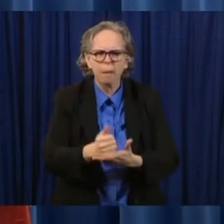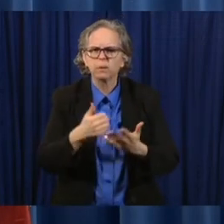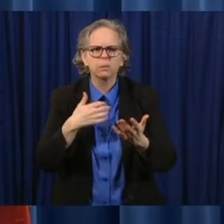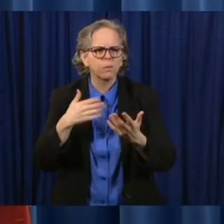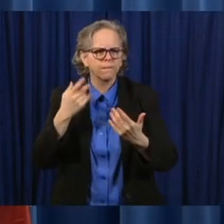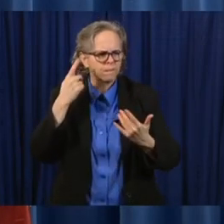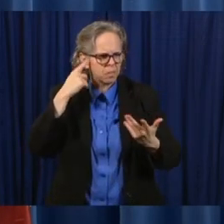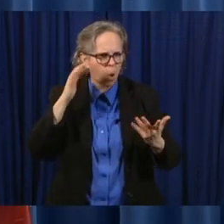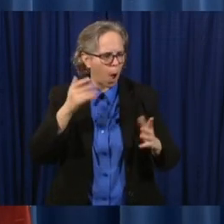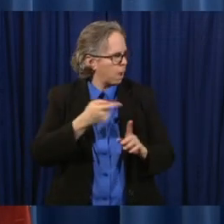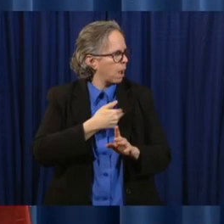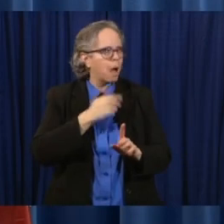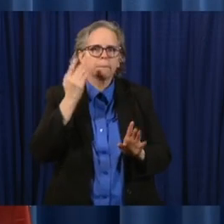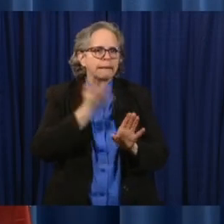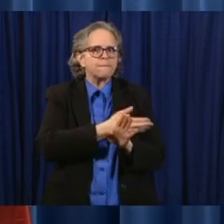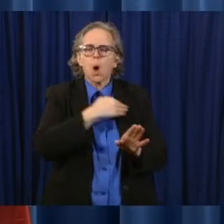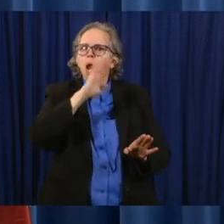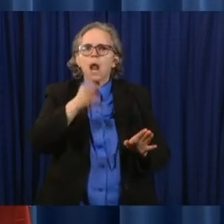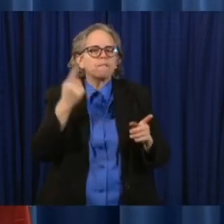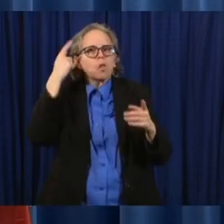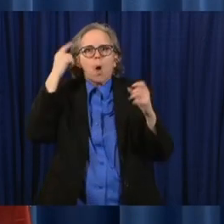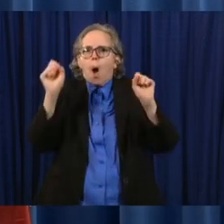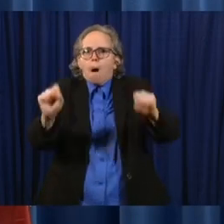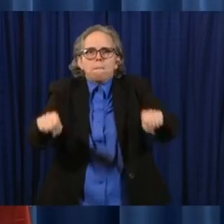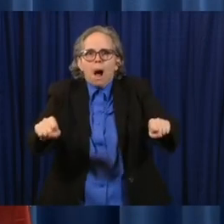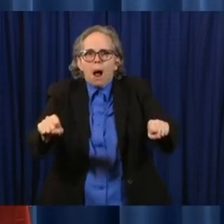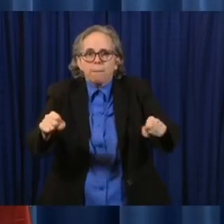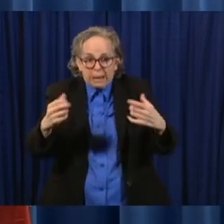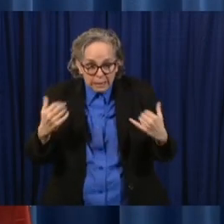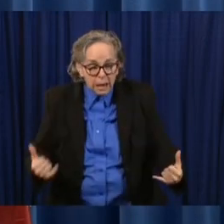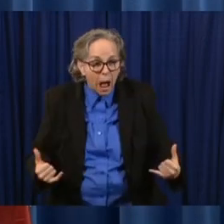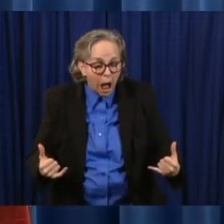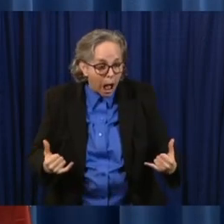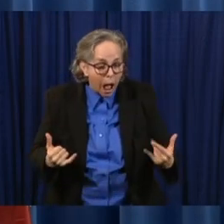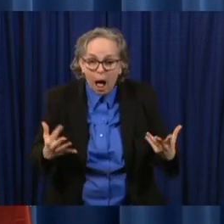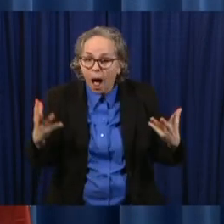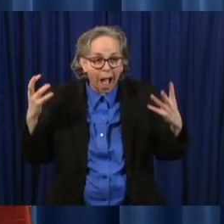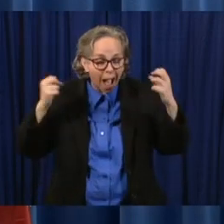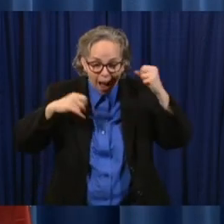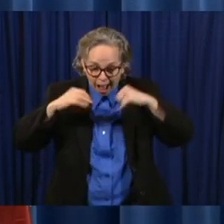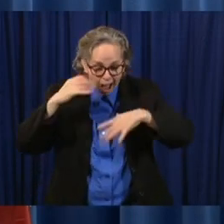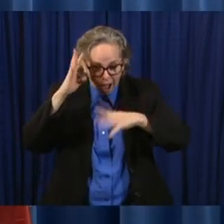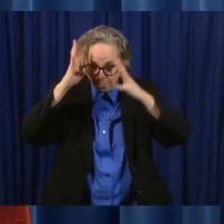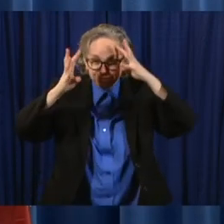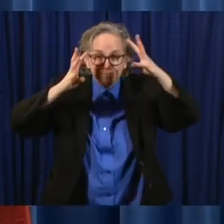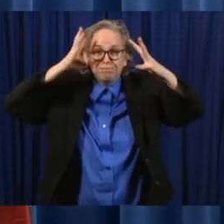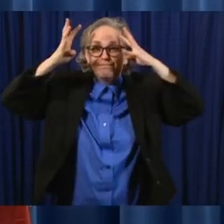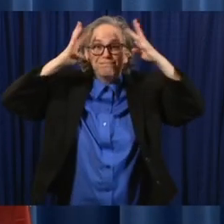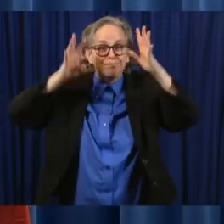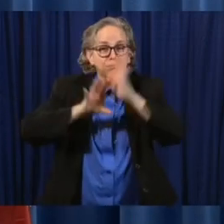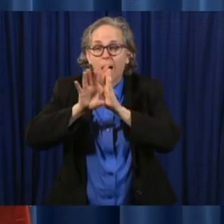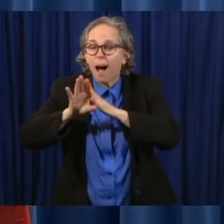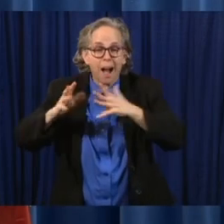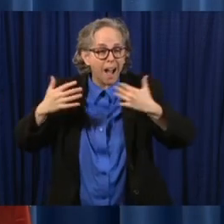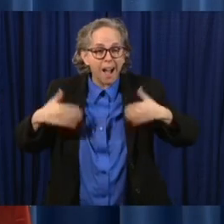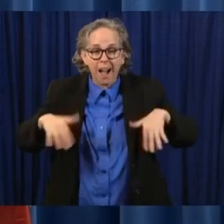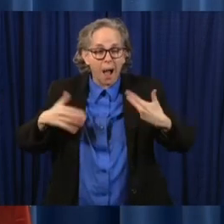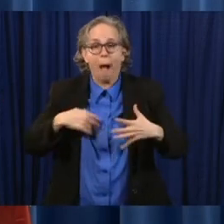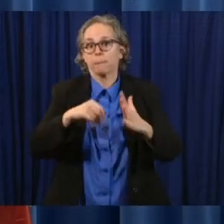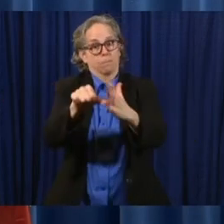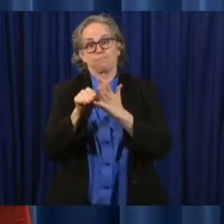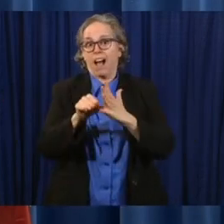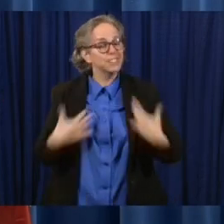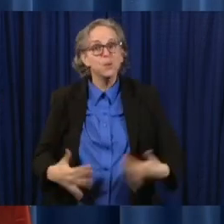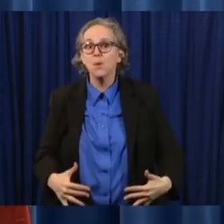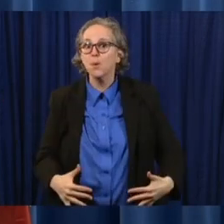would have had to have done, but they're making the best of a very, very difficult situation. And I'm just impressed every time I talk to